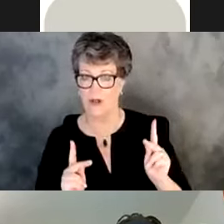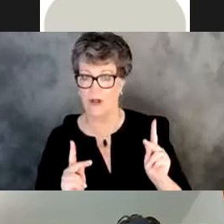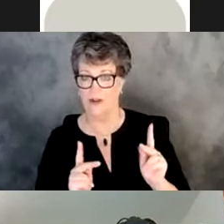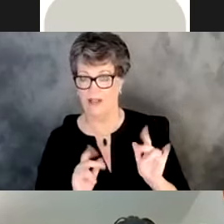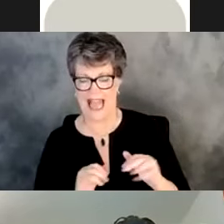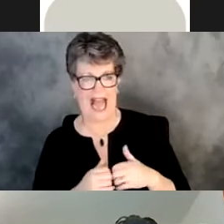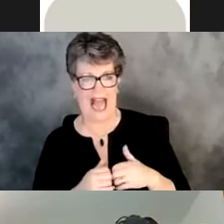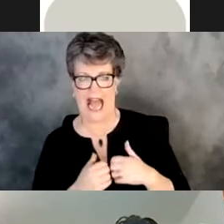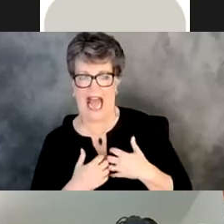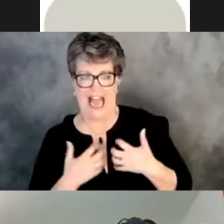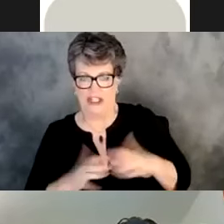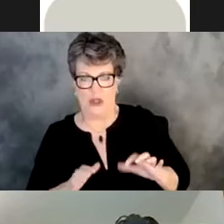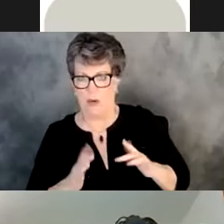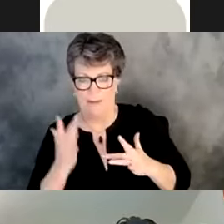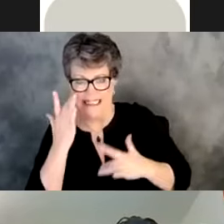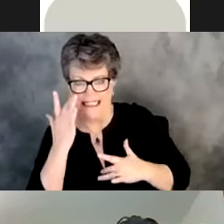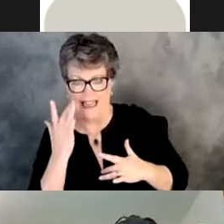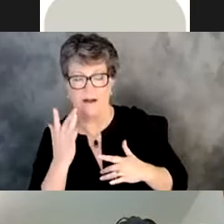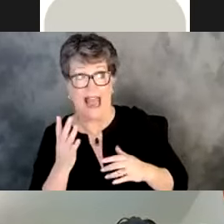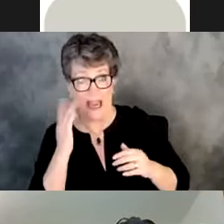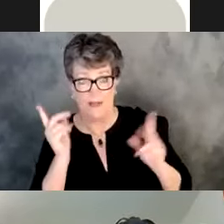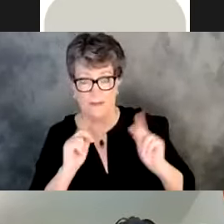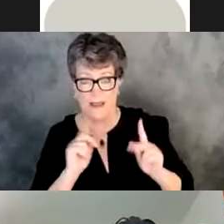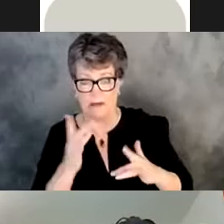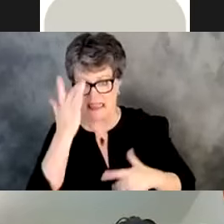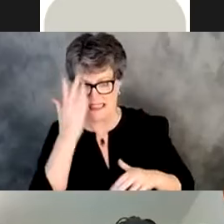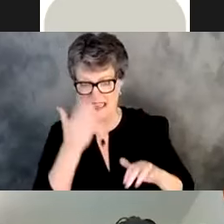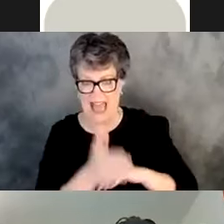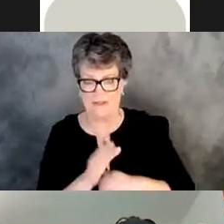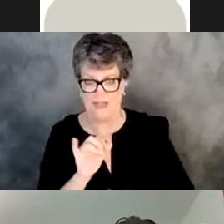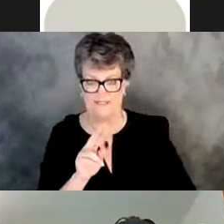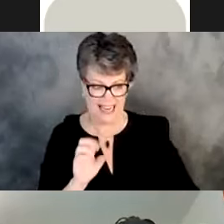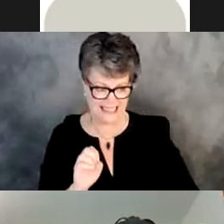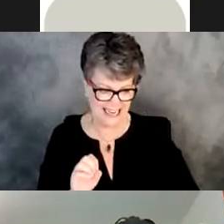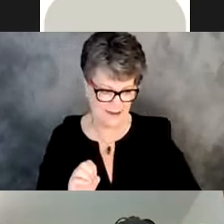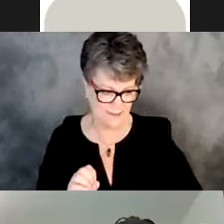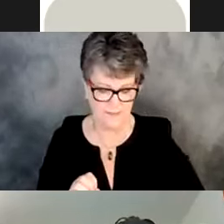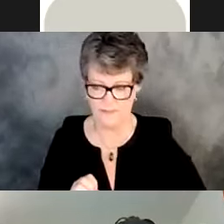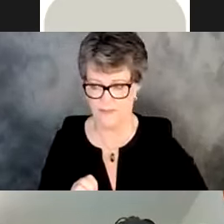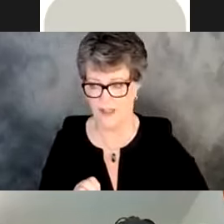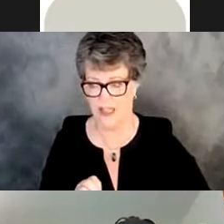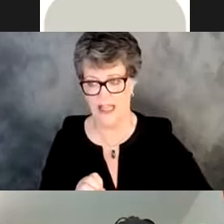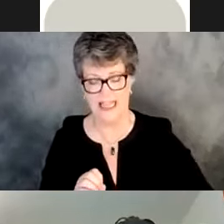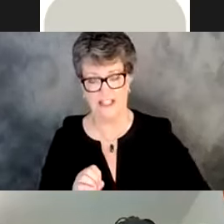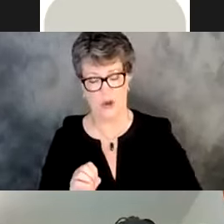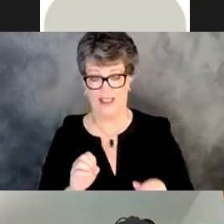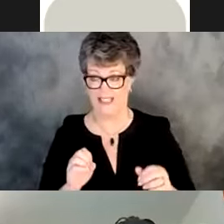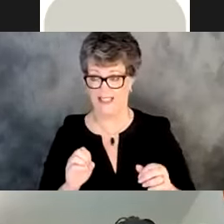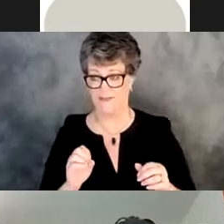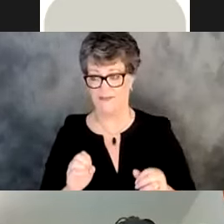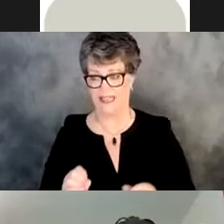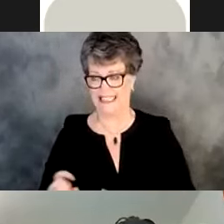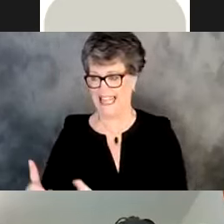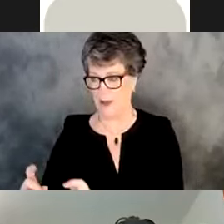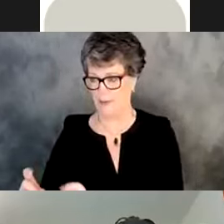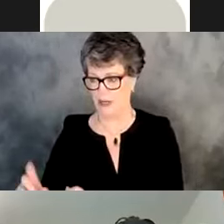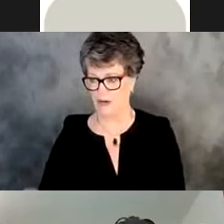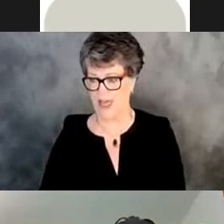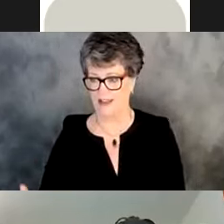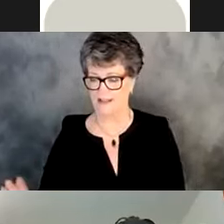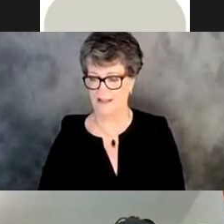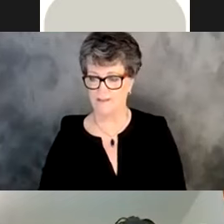I just don't want to be sick. And I hear that people got sick after the vaccine. It's explaining This vaccine is like running a marathon. If you